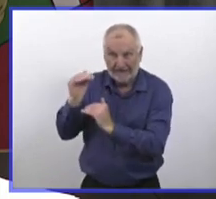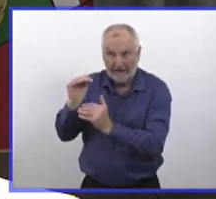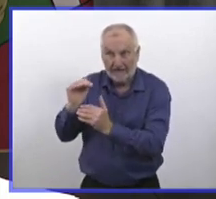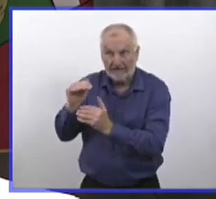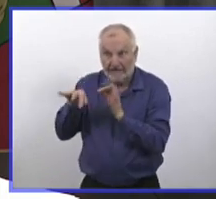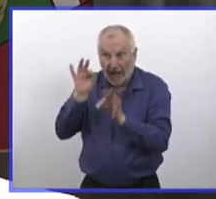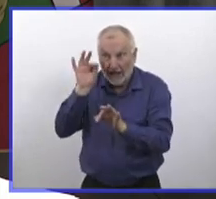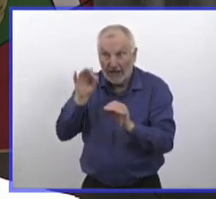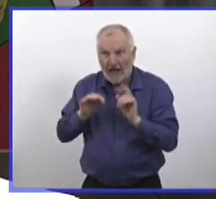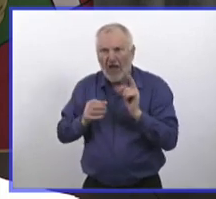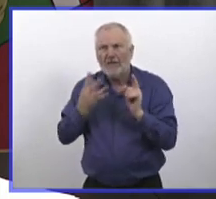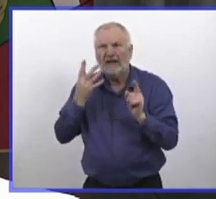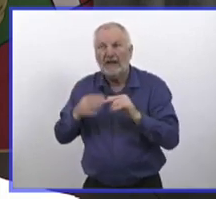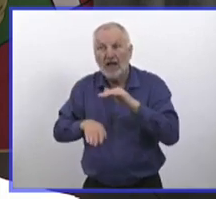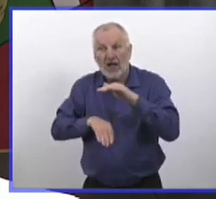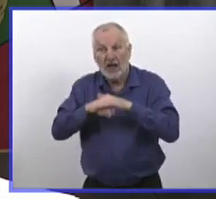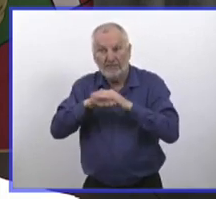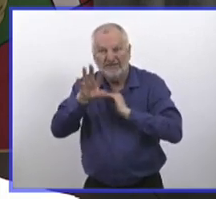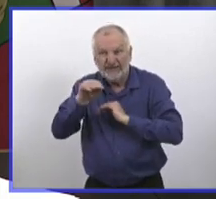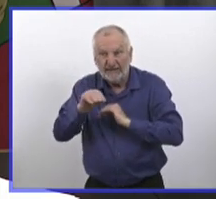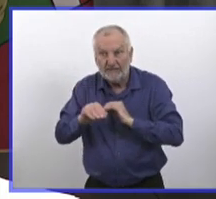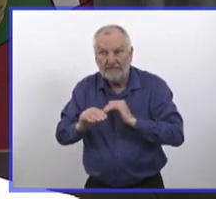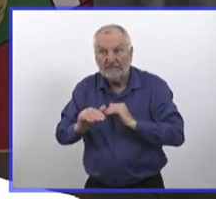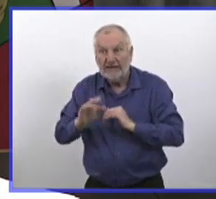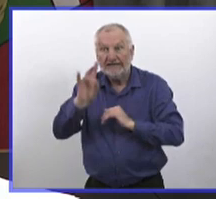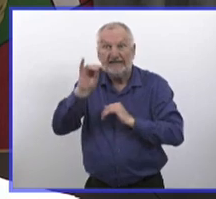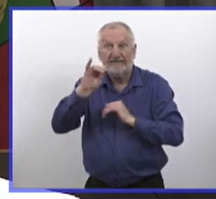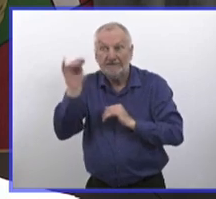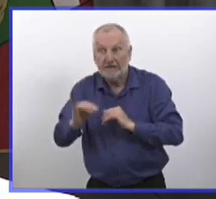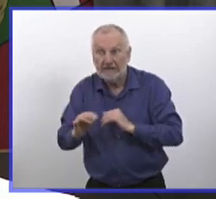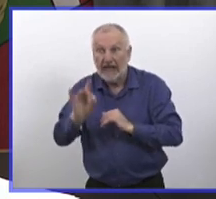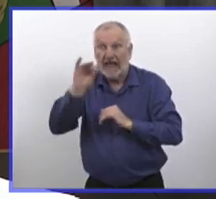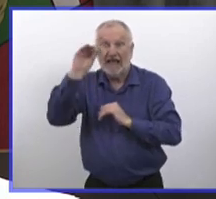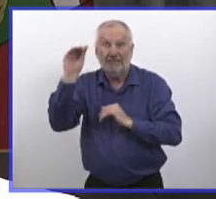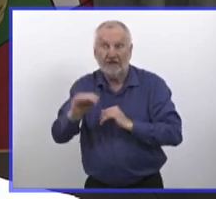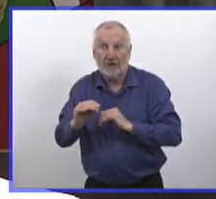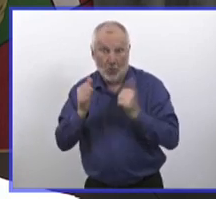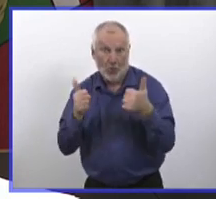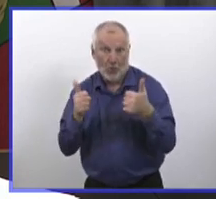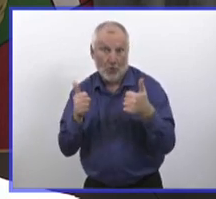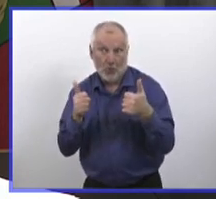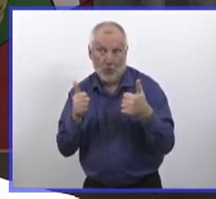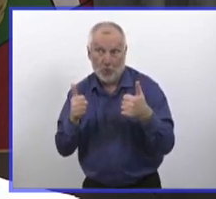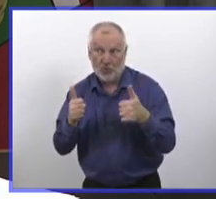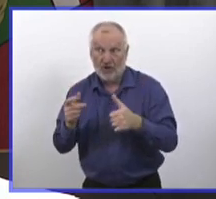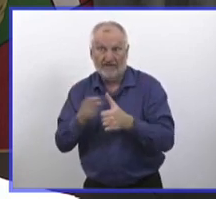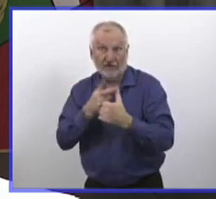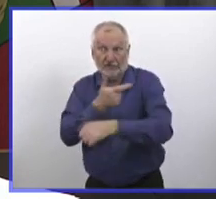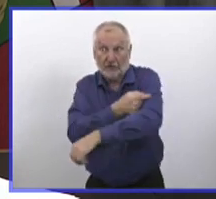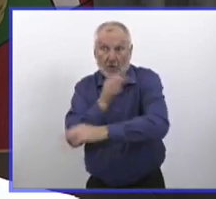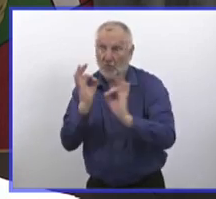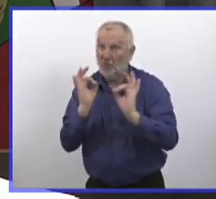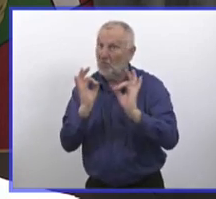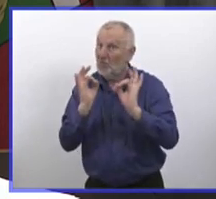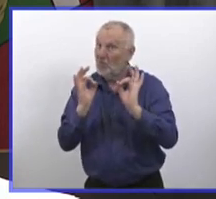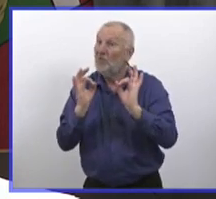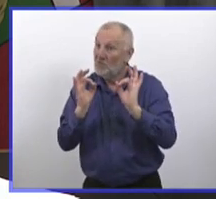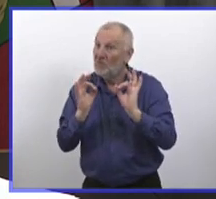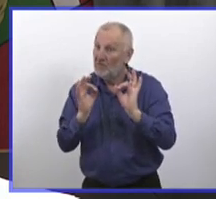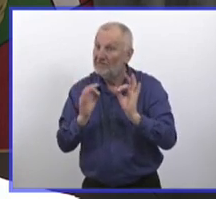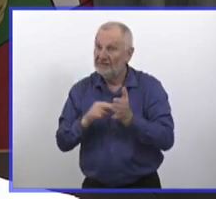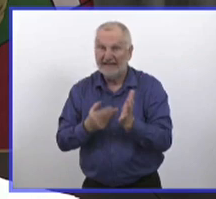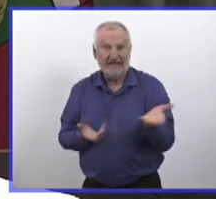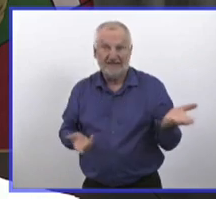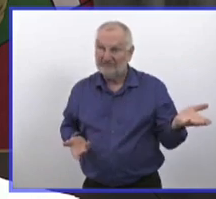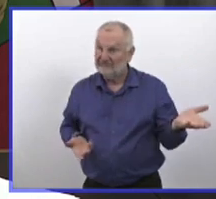70 to 80 plus percent protection, it's really important that we get that available for as